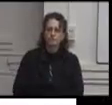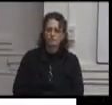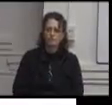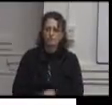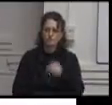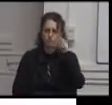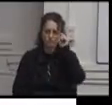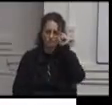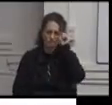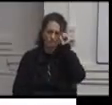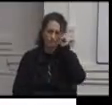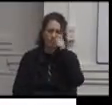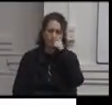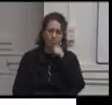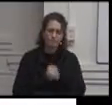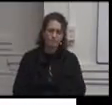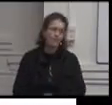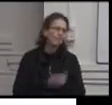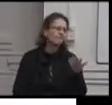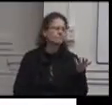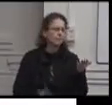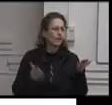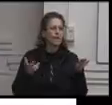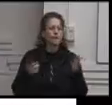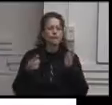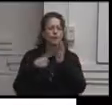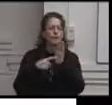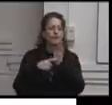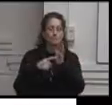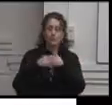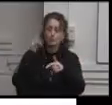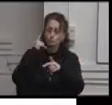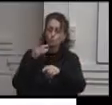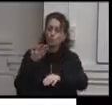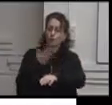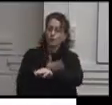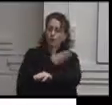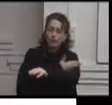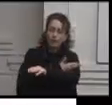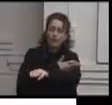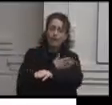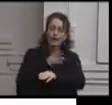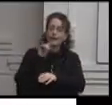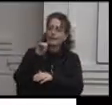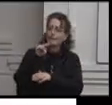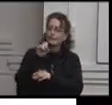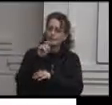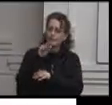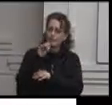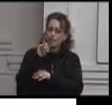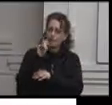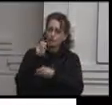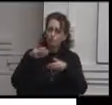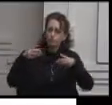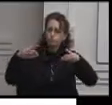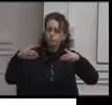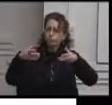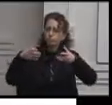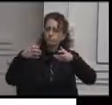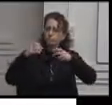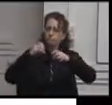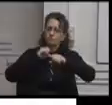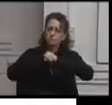projects, let's take weatherization or additional weatherization, additional insulation, for example.